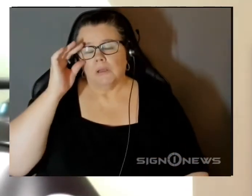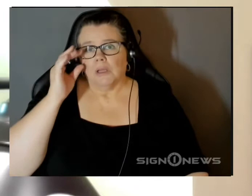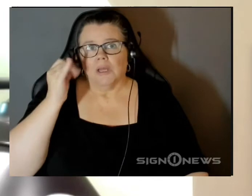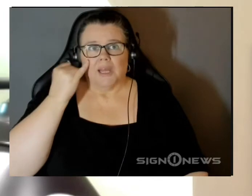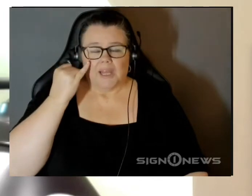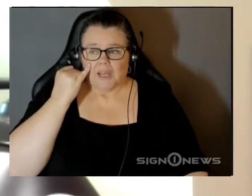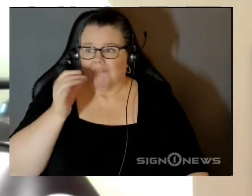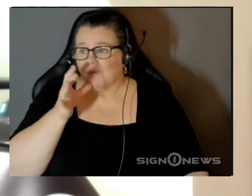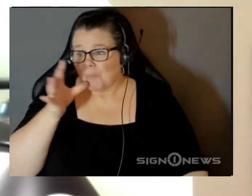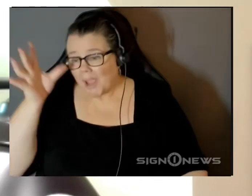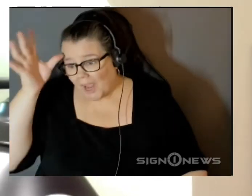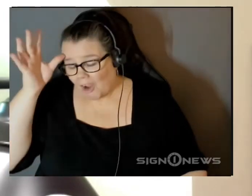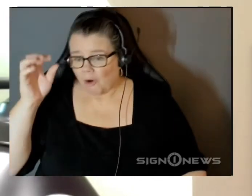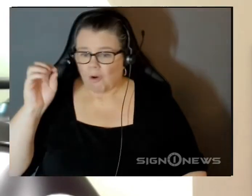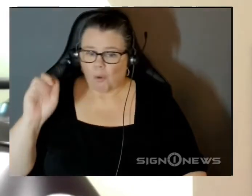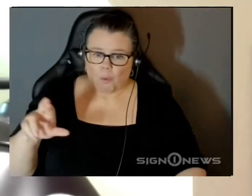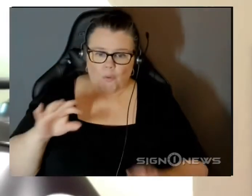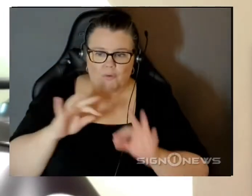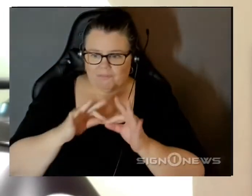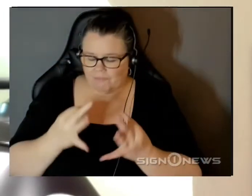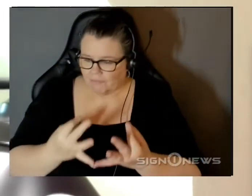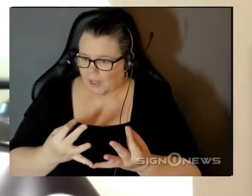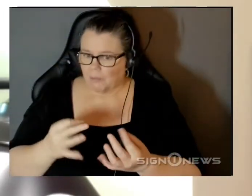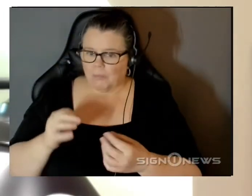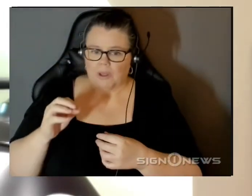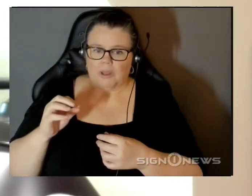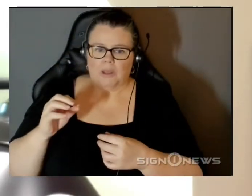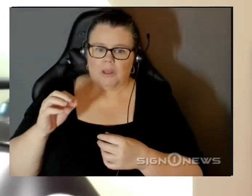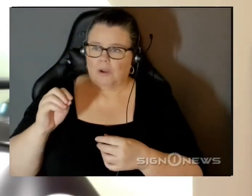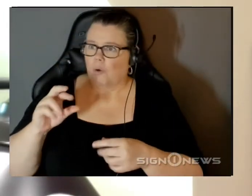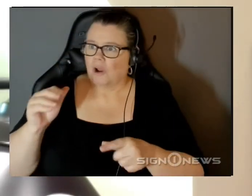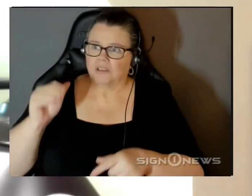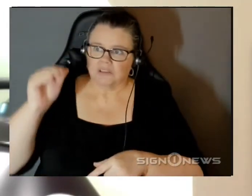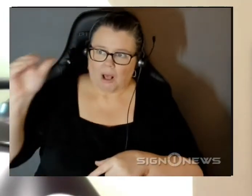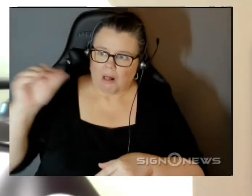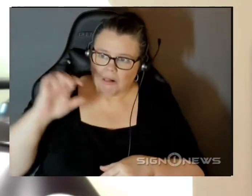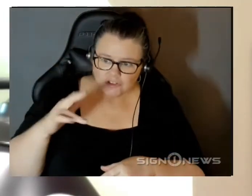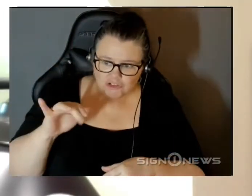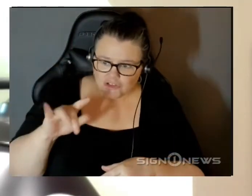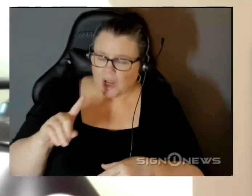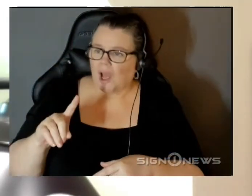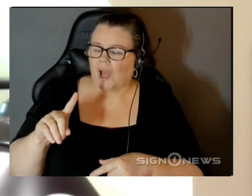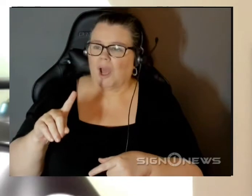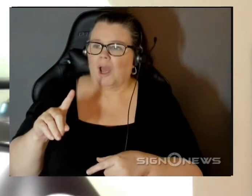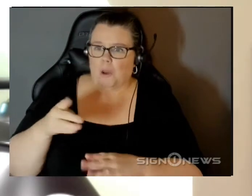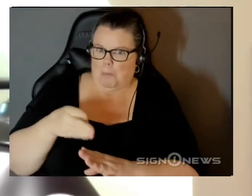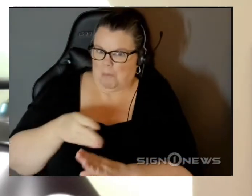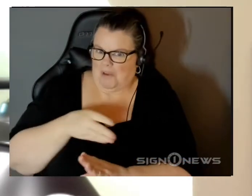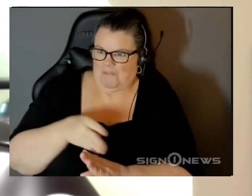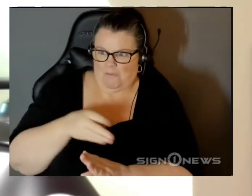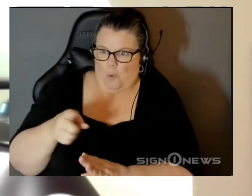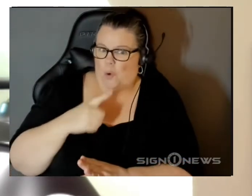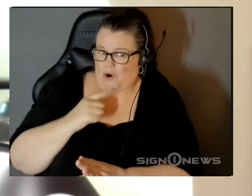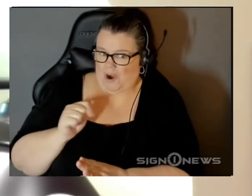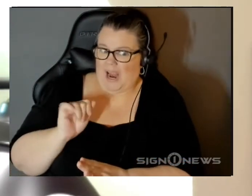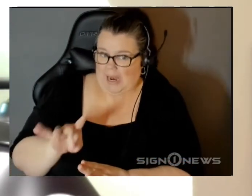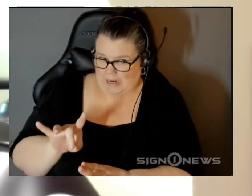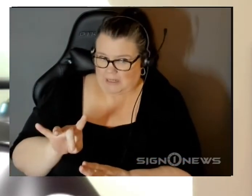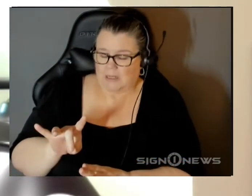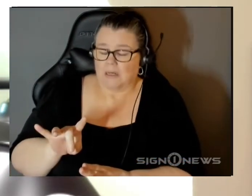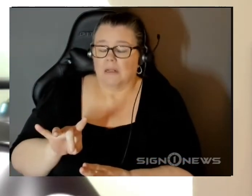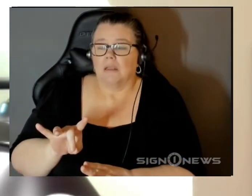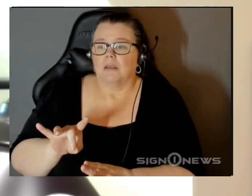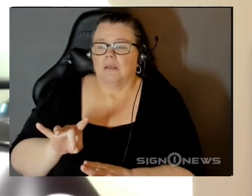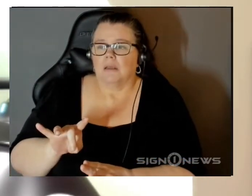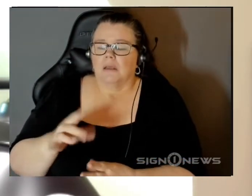the adult child or sibling reaches 18. But then what happens if you're in a situation where someone has already been subject to guardianship? I